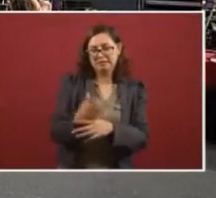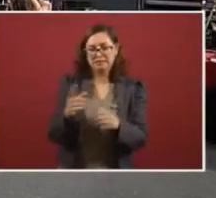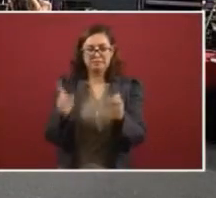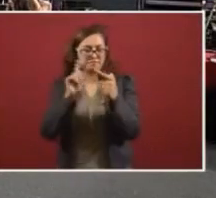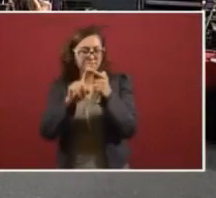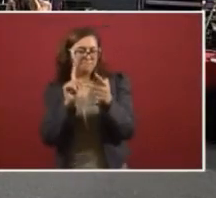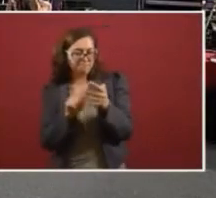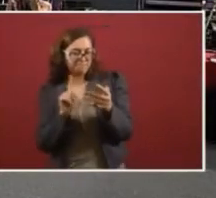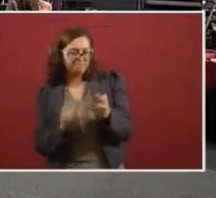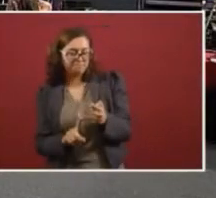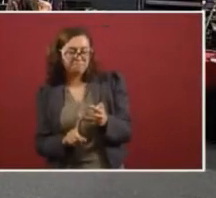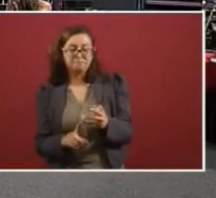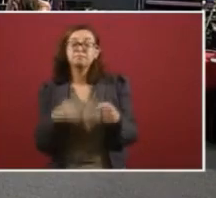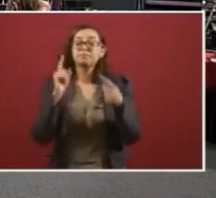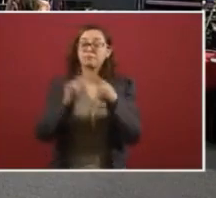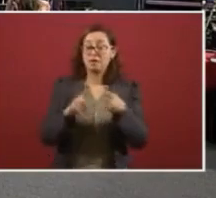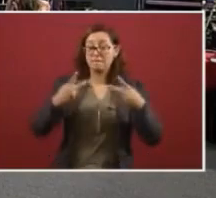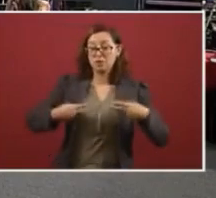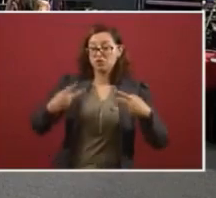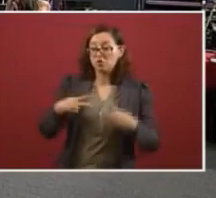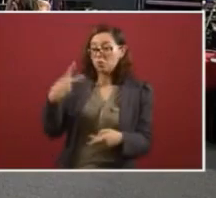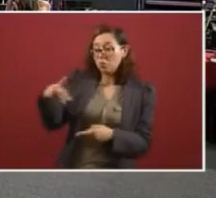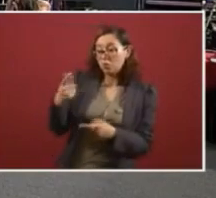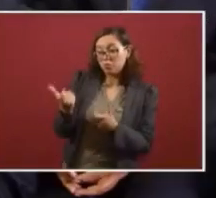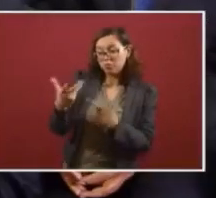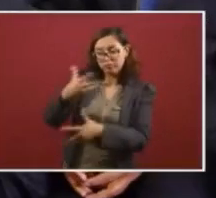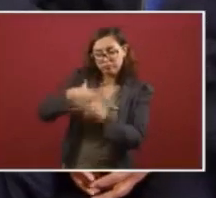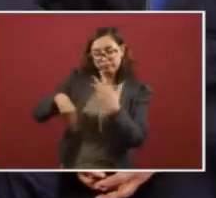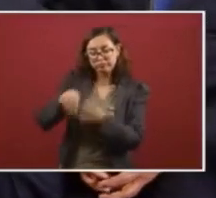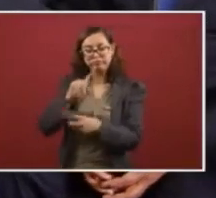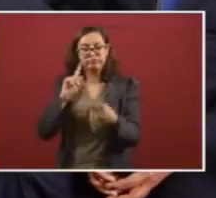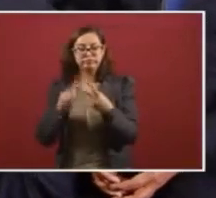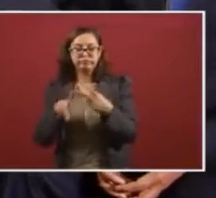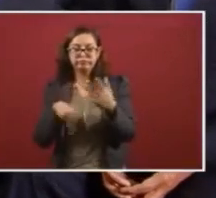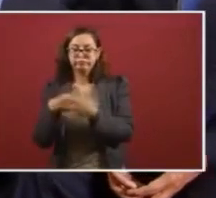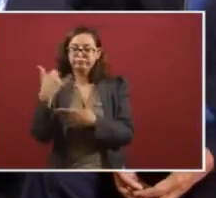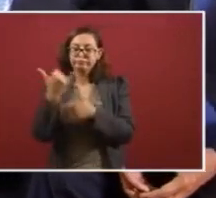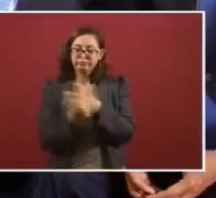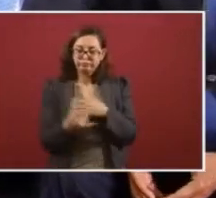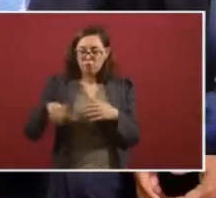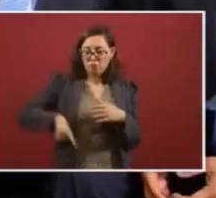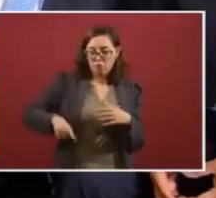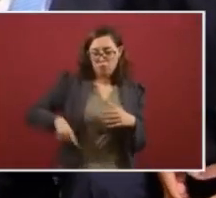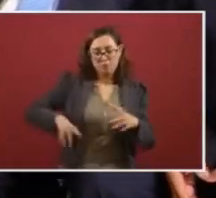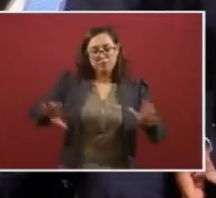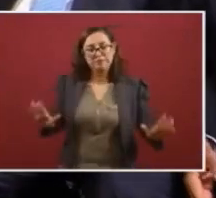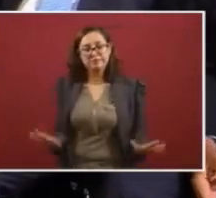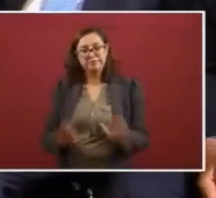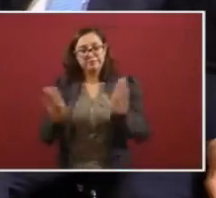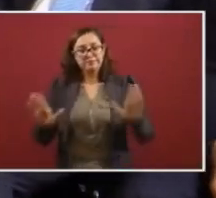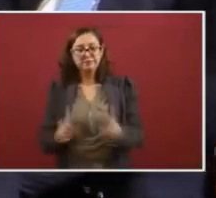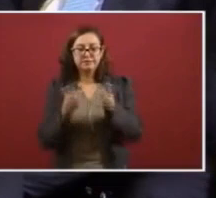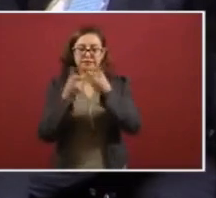third thing that we are with the popular, the projects that are